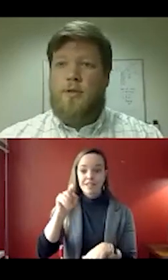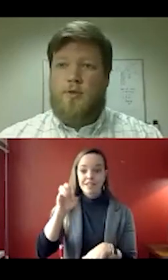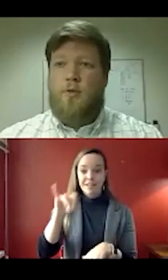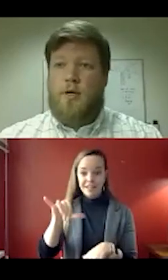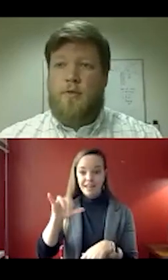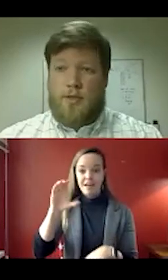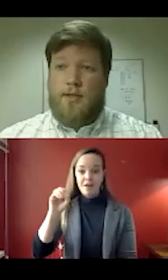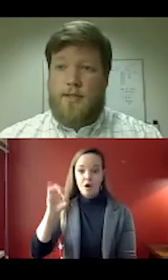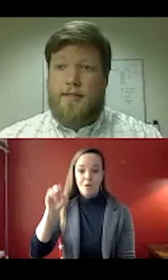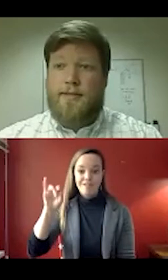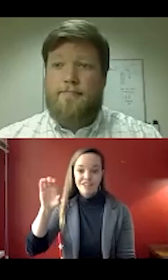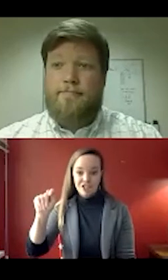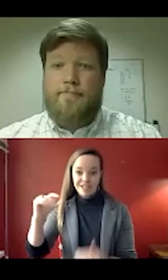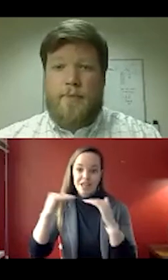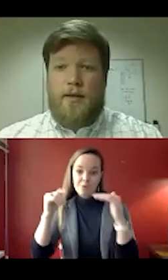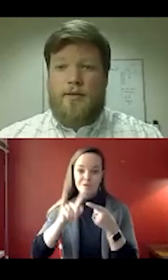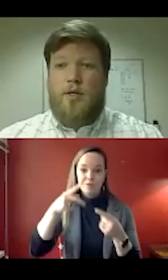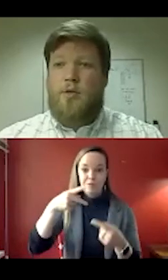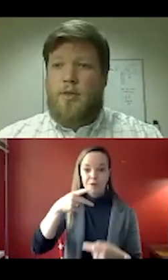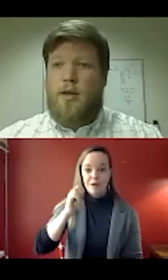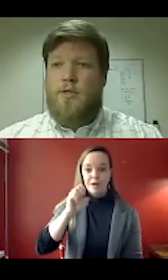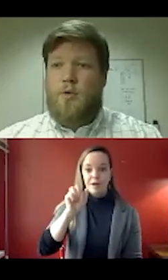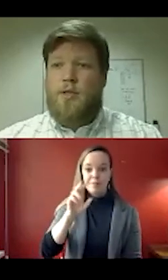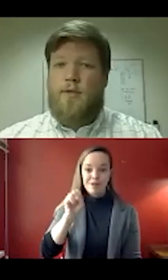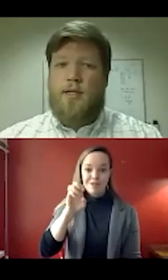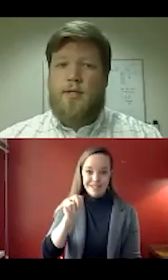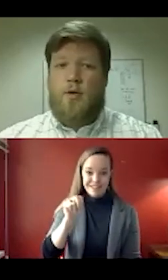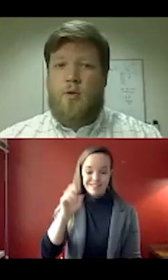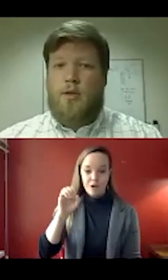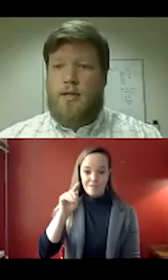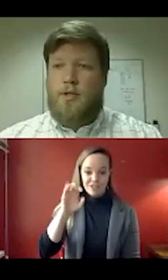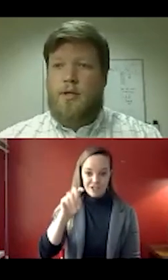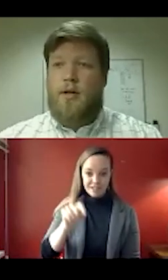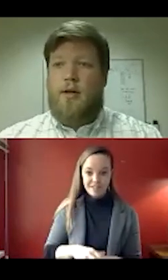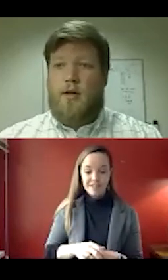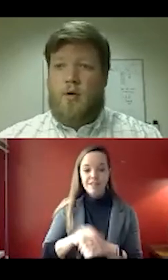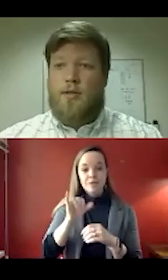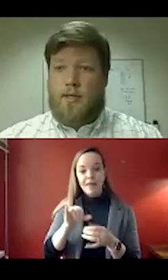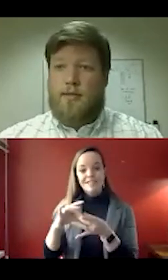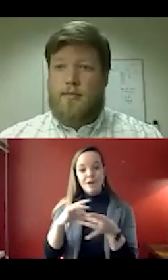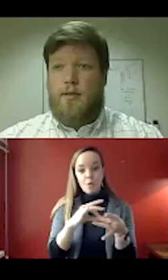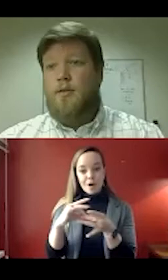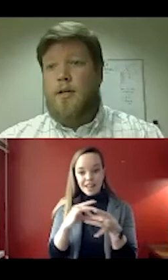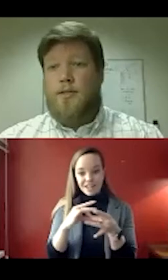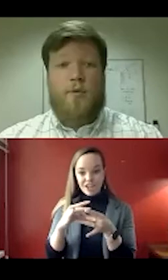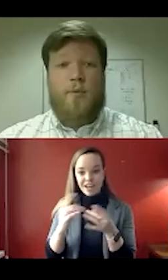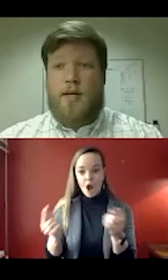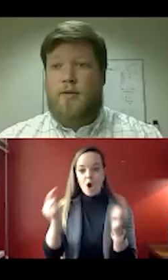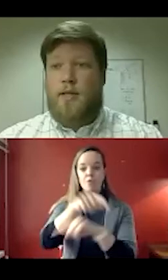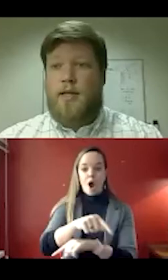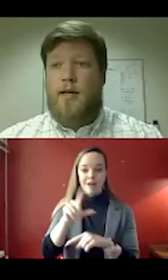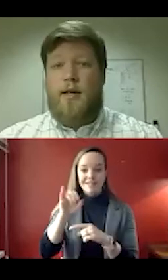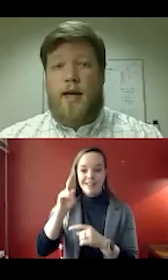to a Pearson coefficient, at least in this case. So you can think of assortativity as the correlation across links. Again, there are lots of different ways